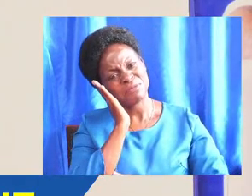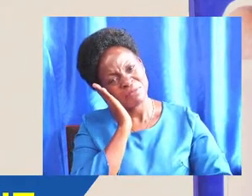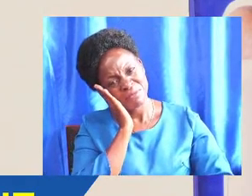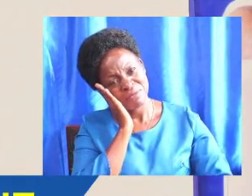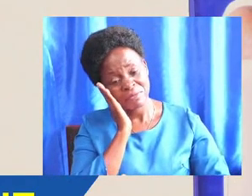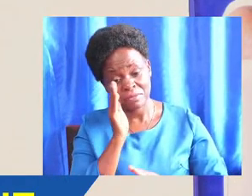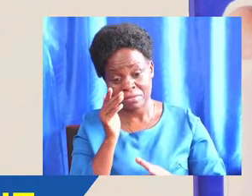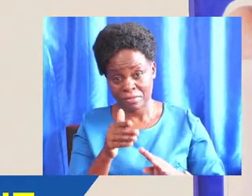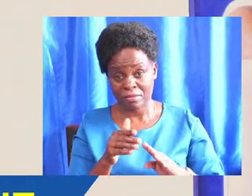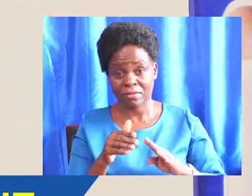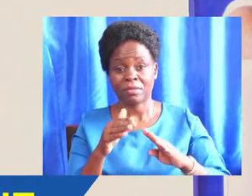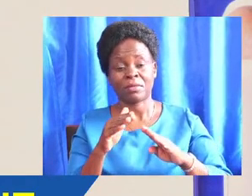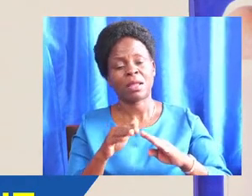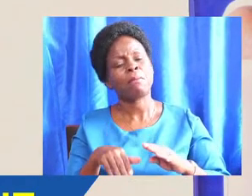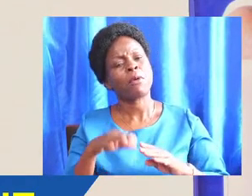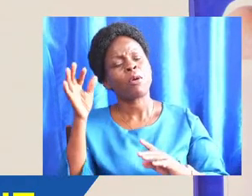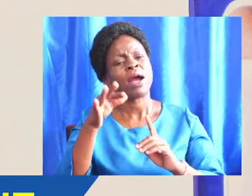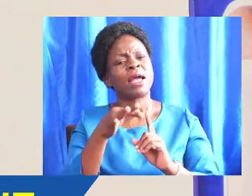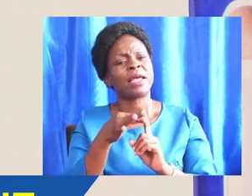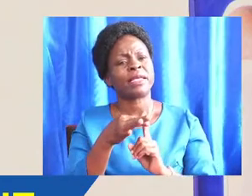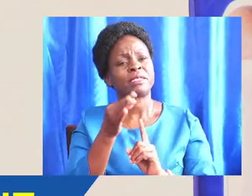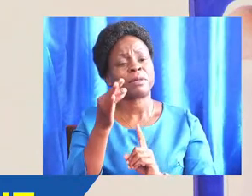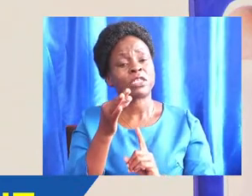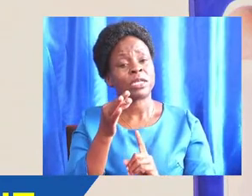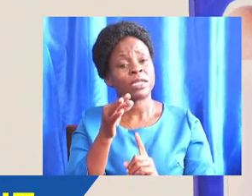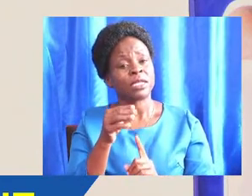estate, especially the